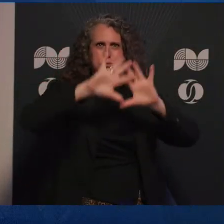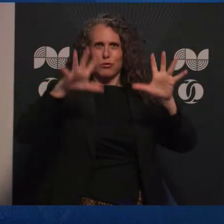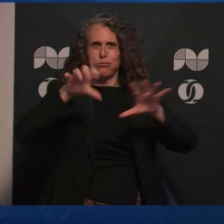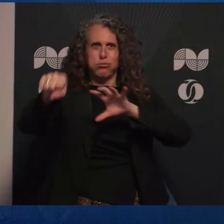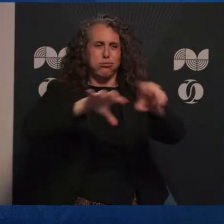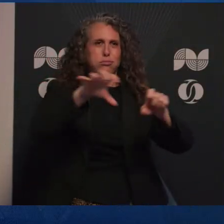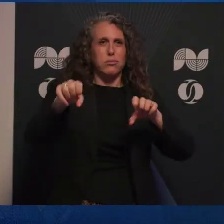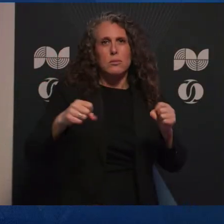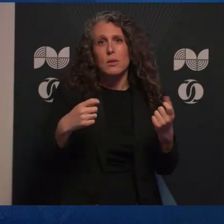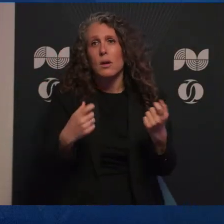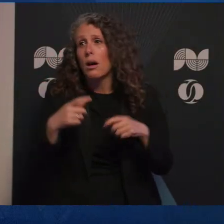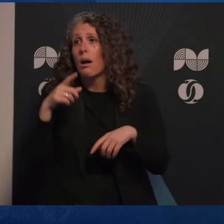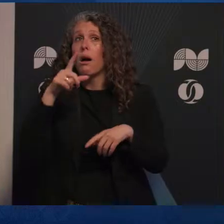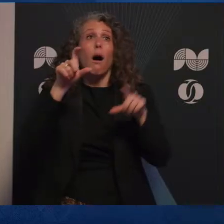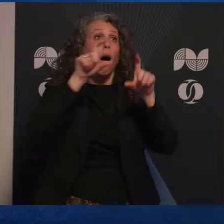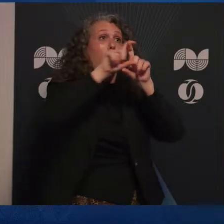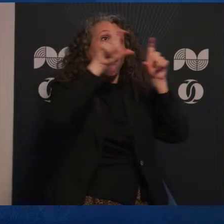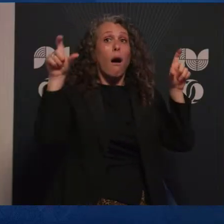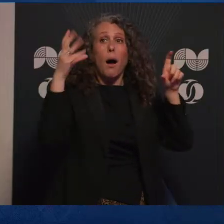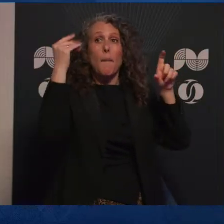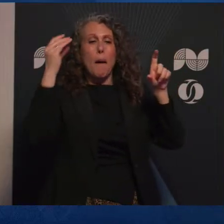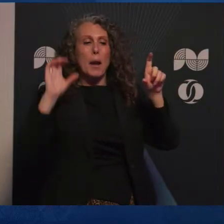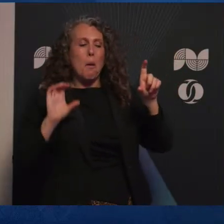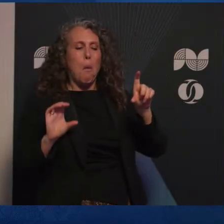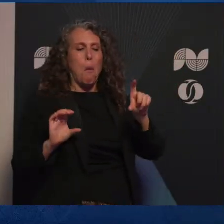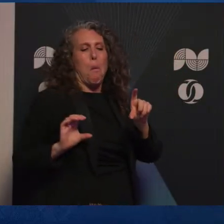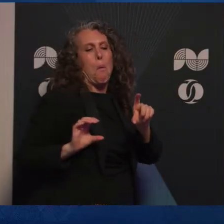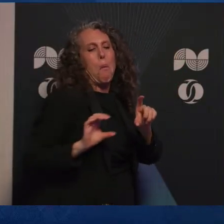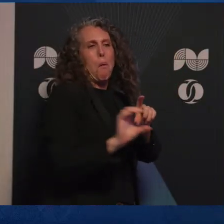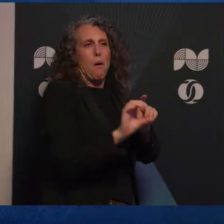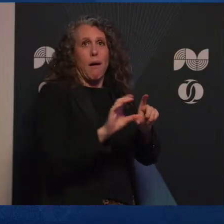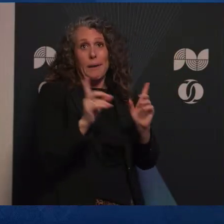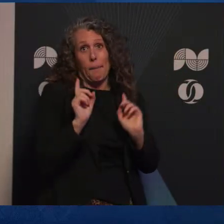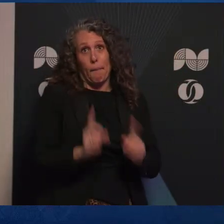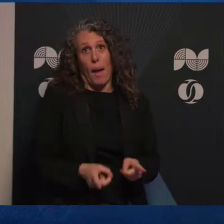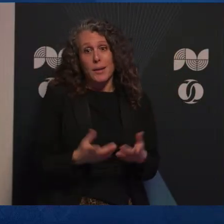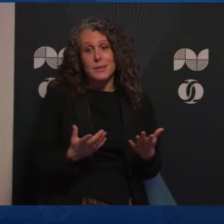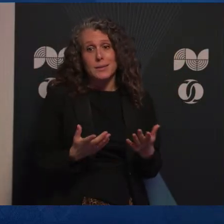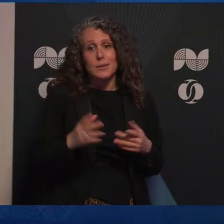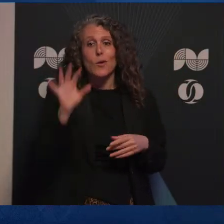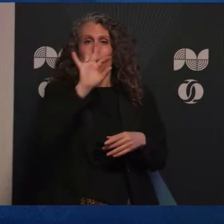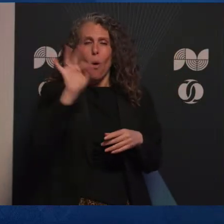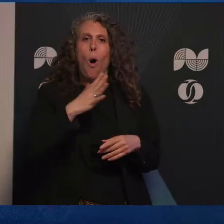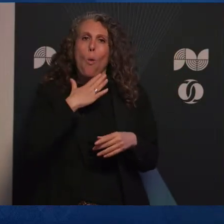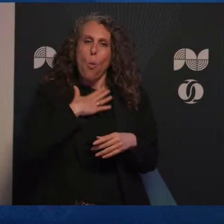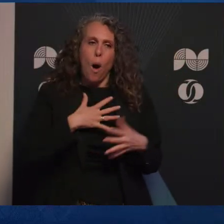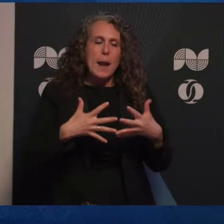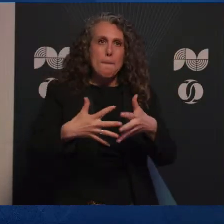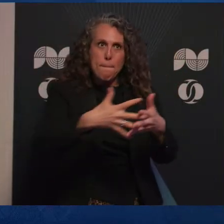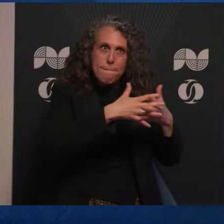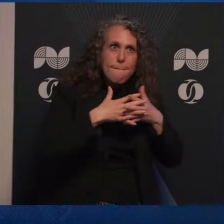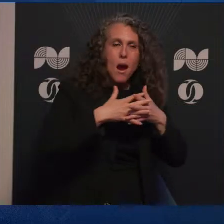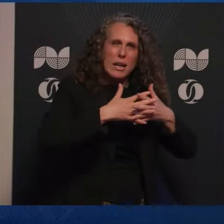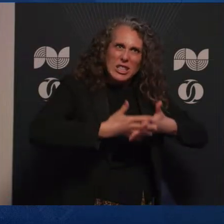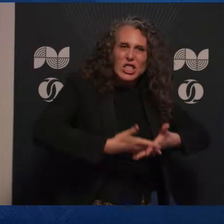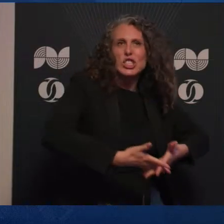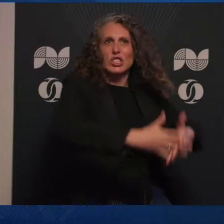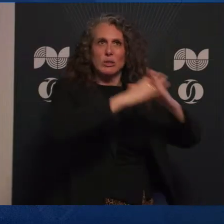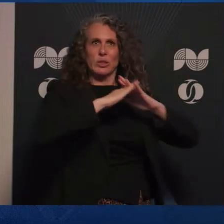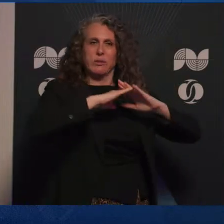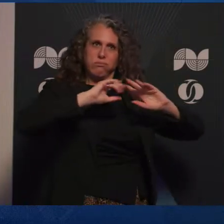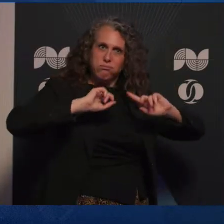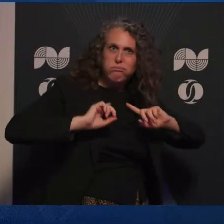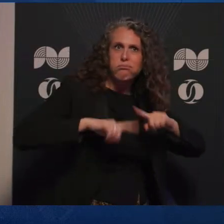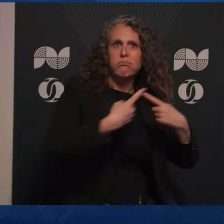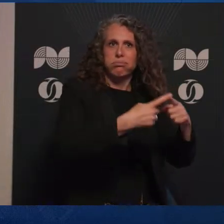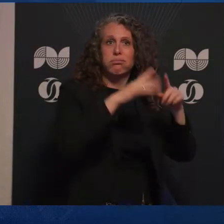specifically subsidies, industrial subsidies, were justified to get American industrialization off the ground. And that is essentially